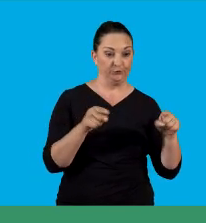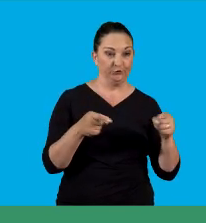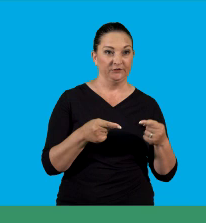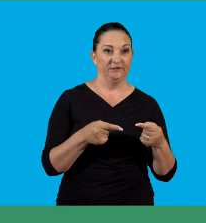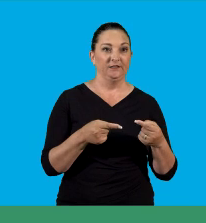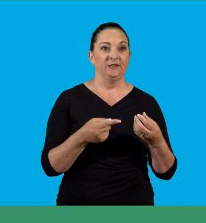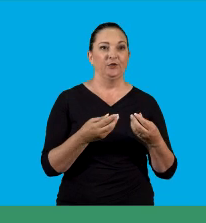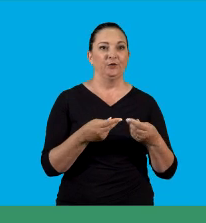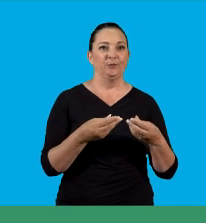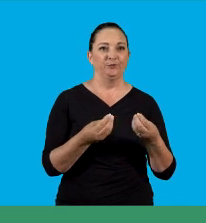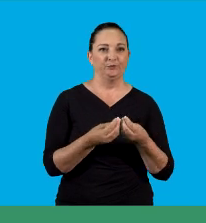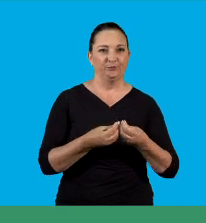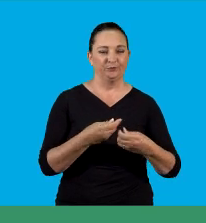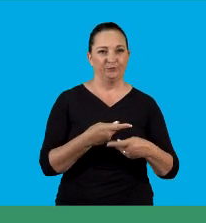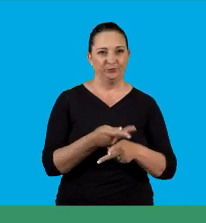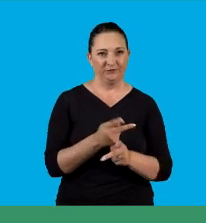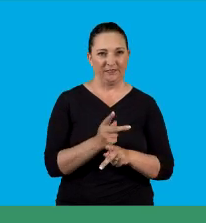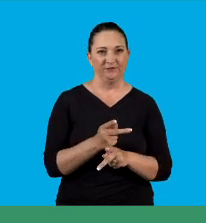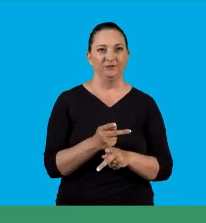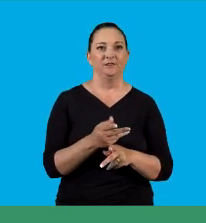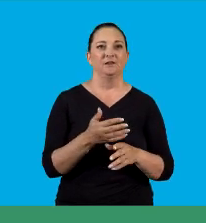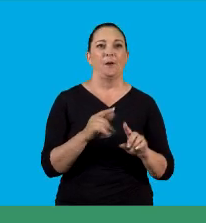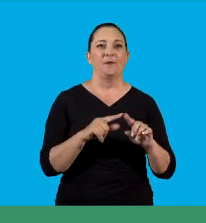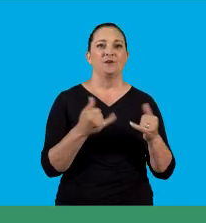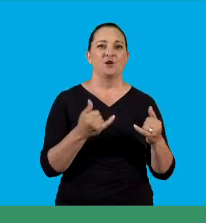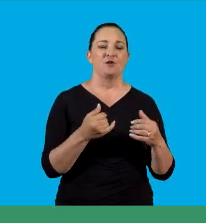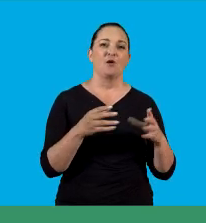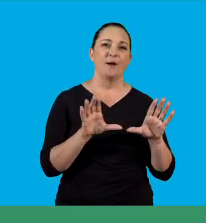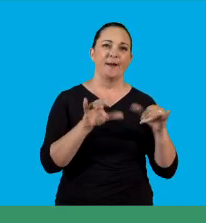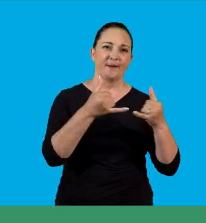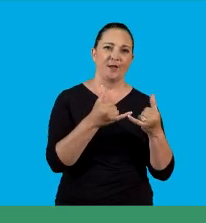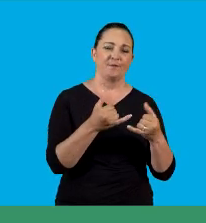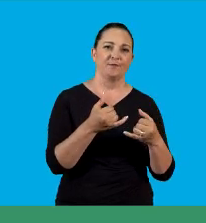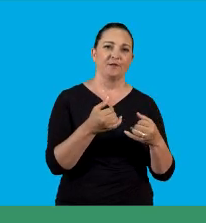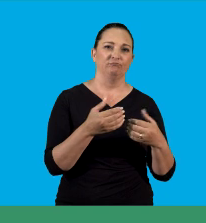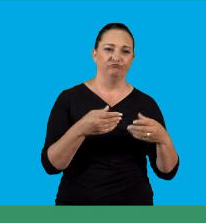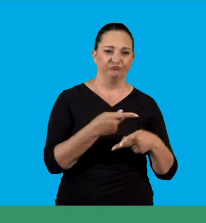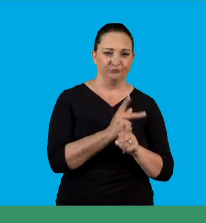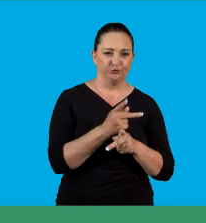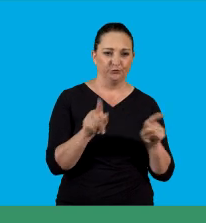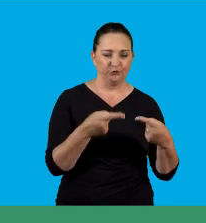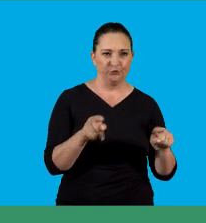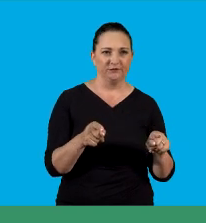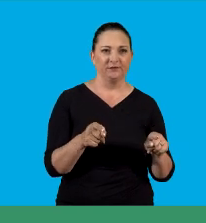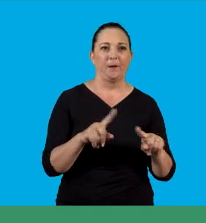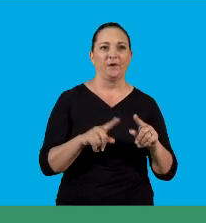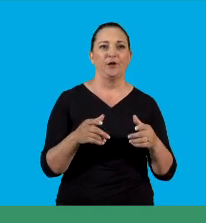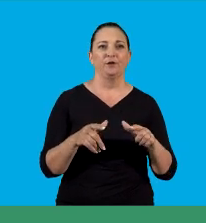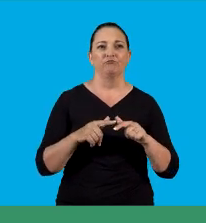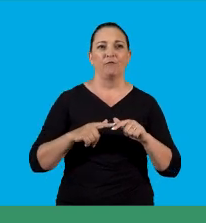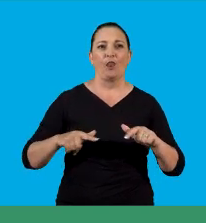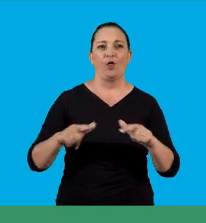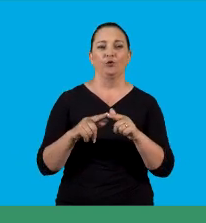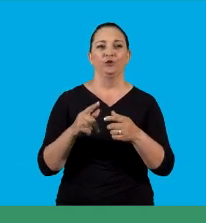SMP. Surprise Music Productions is a small company producing music at a local township. SMP